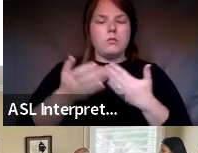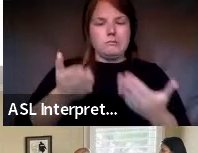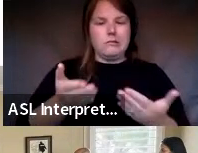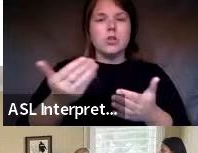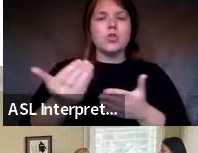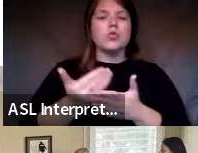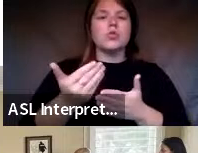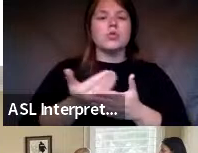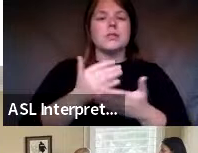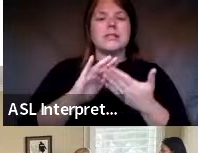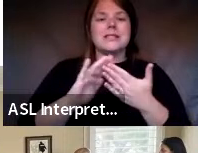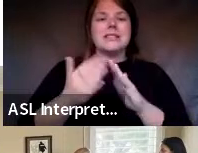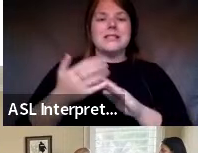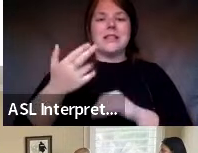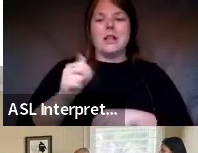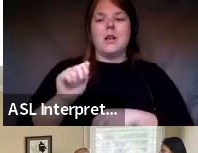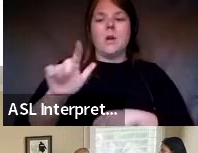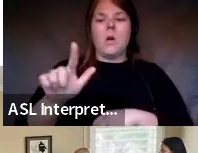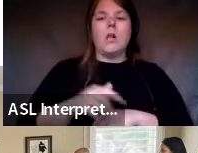city hall.